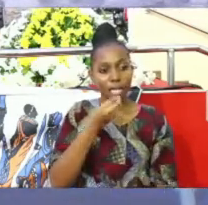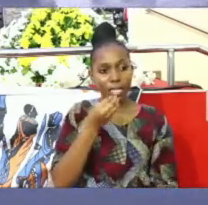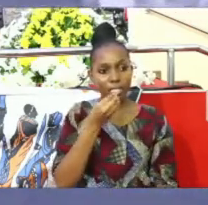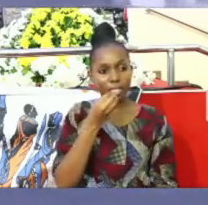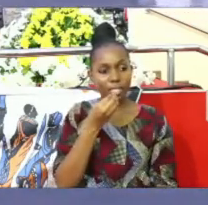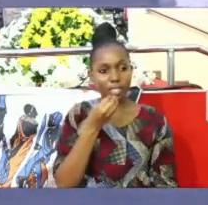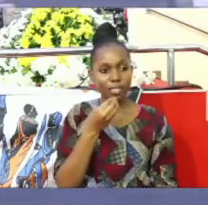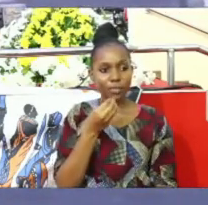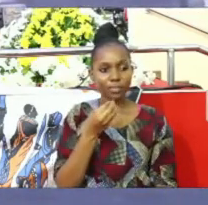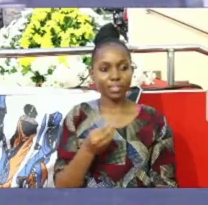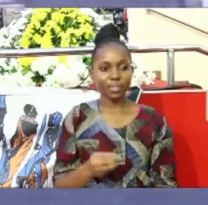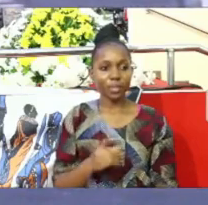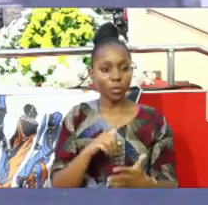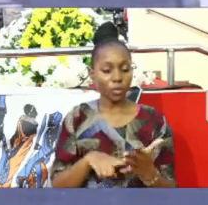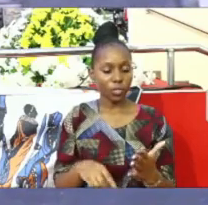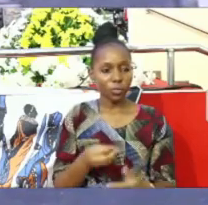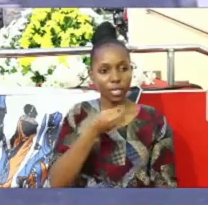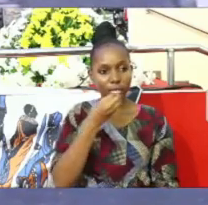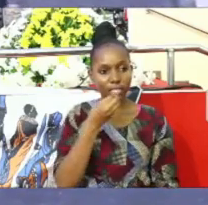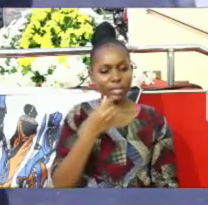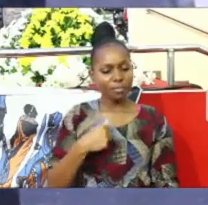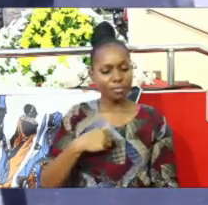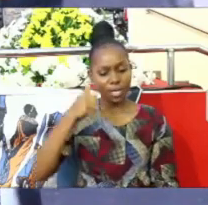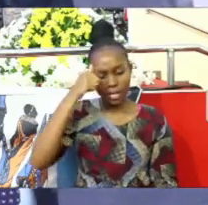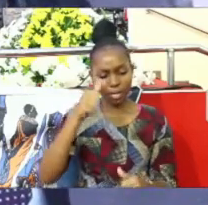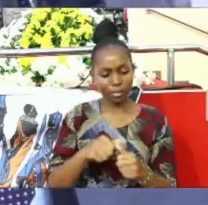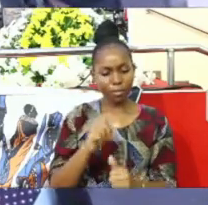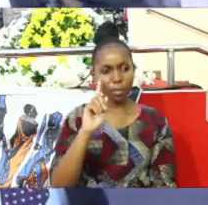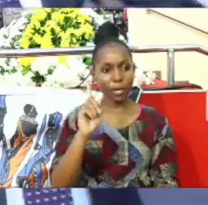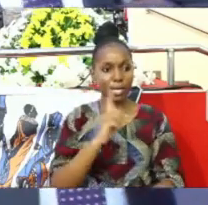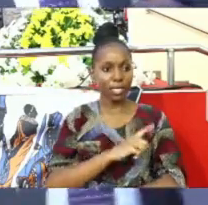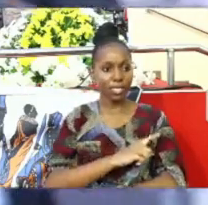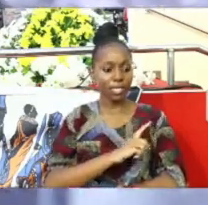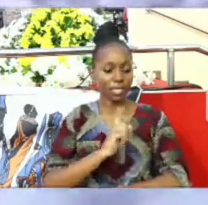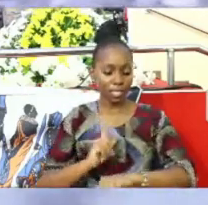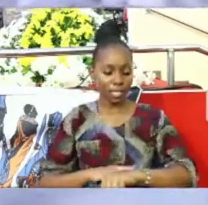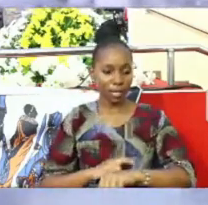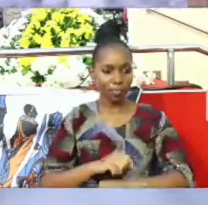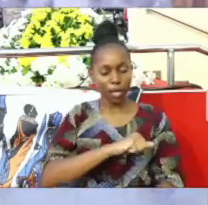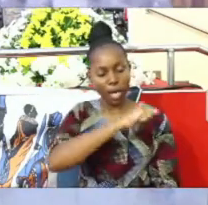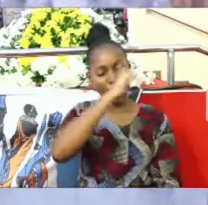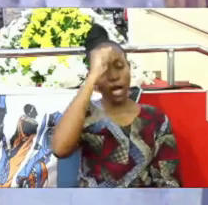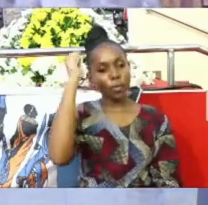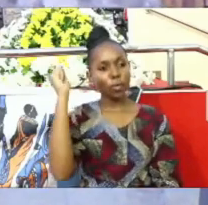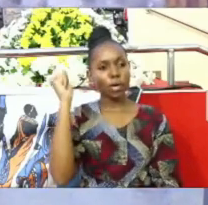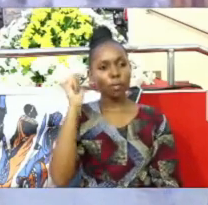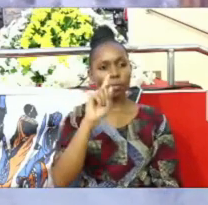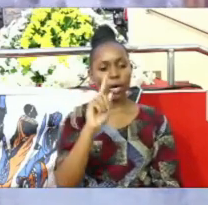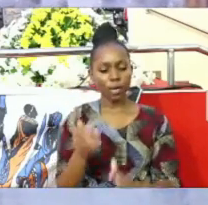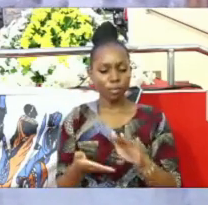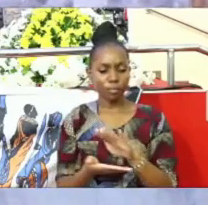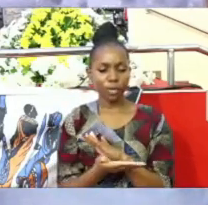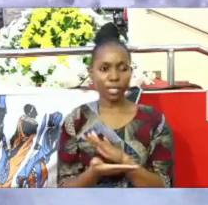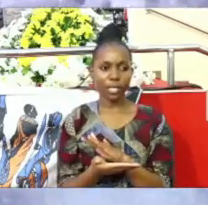I remember one time I woke up in the morning. Wakati mmoja naliamuka. The whole of my soul, both legs, had